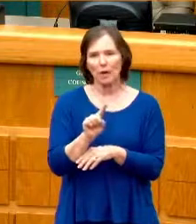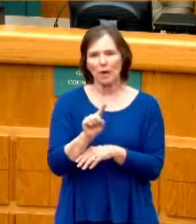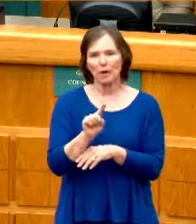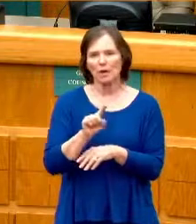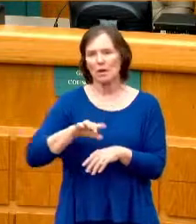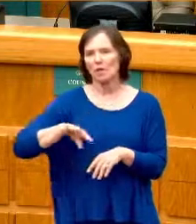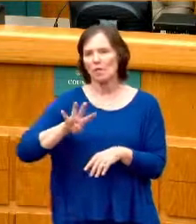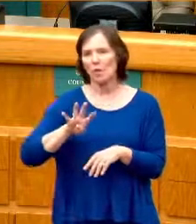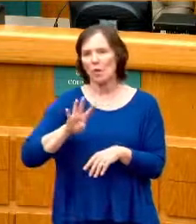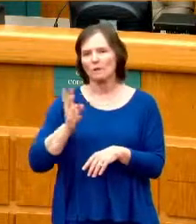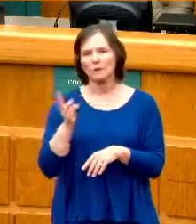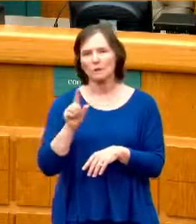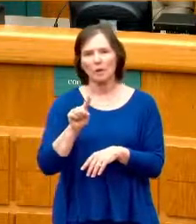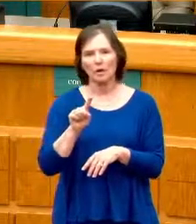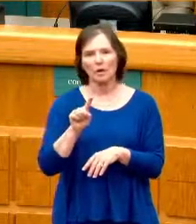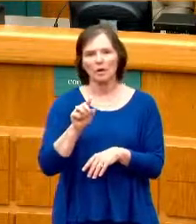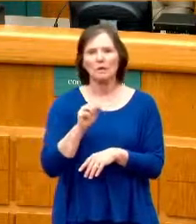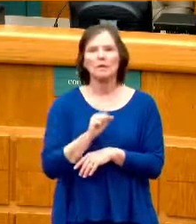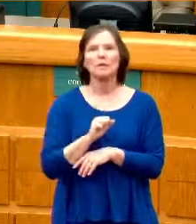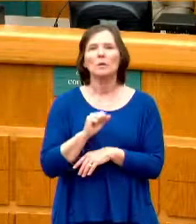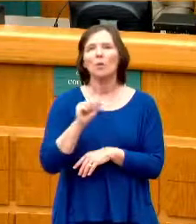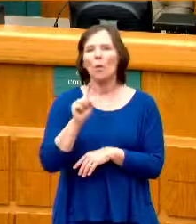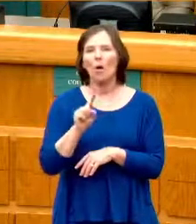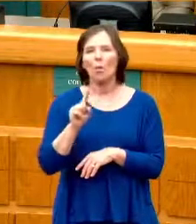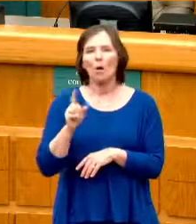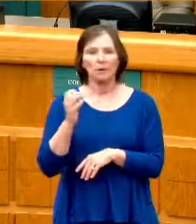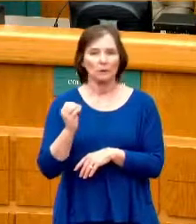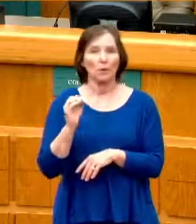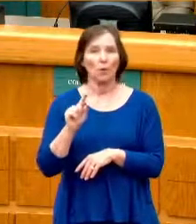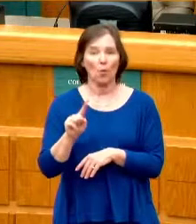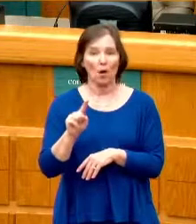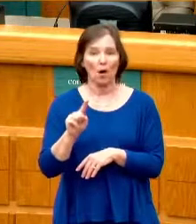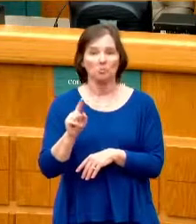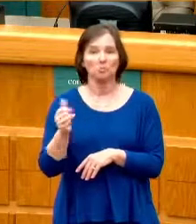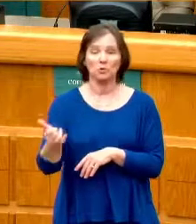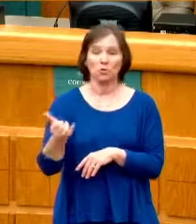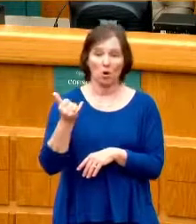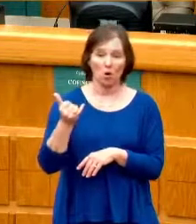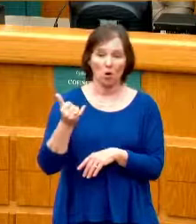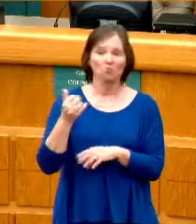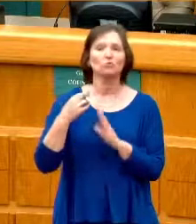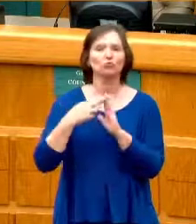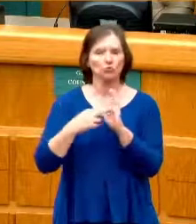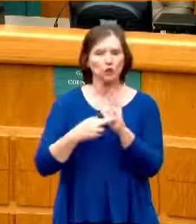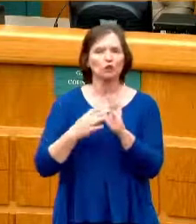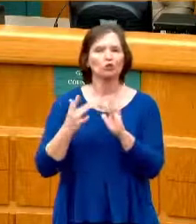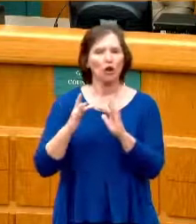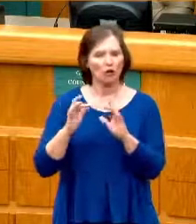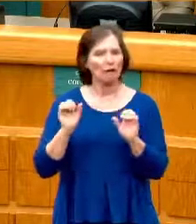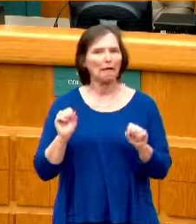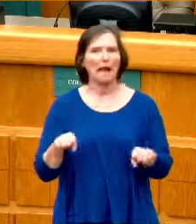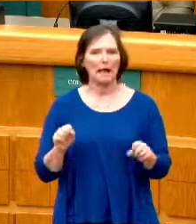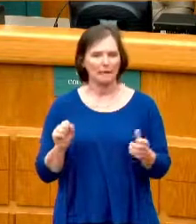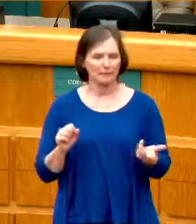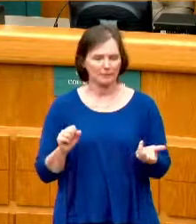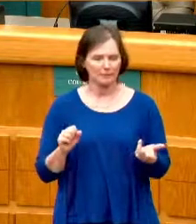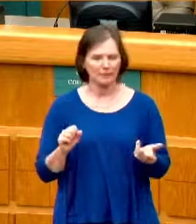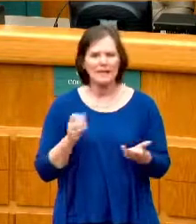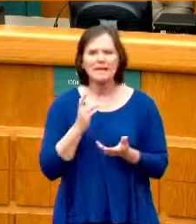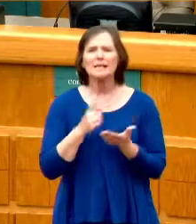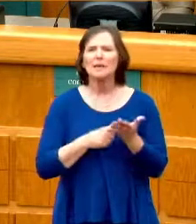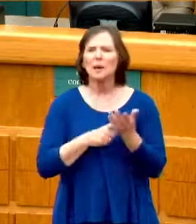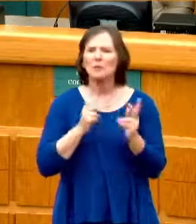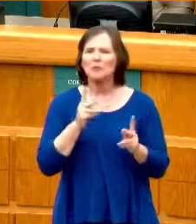to get registered. Some people get bogged down on the date of birth. It's 2 digits for the day,